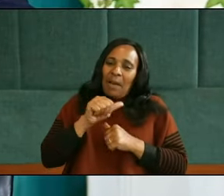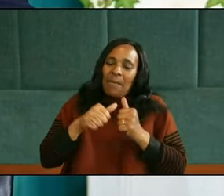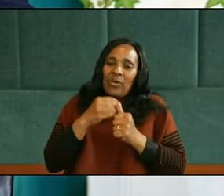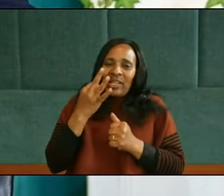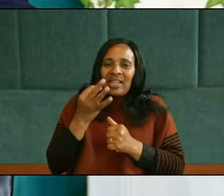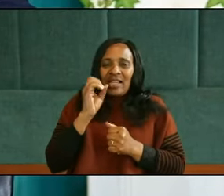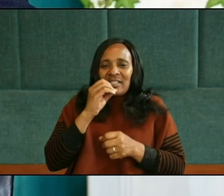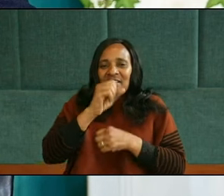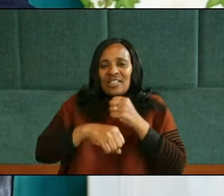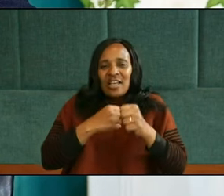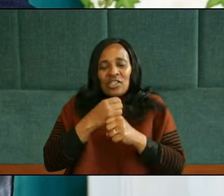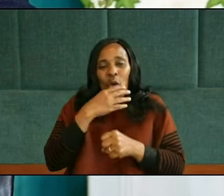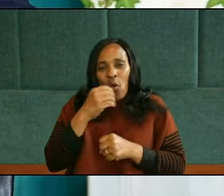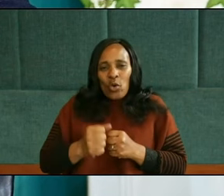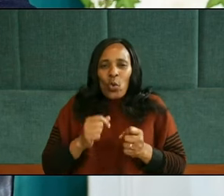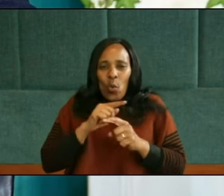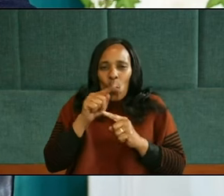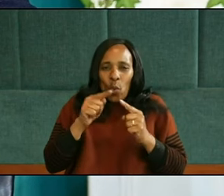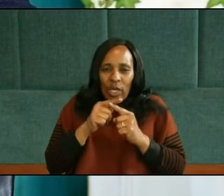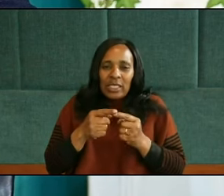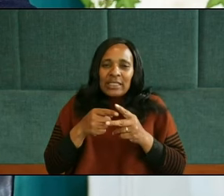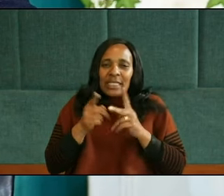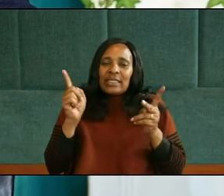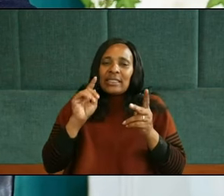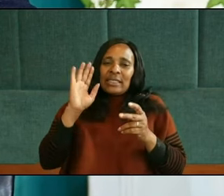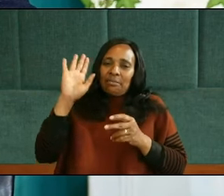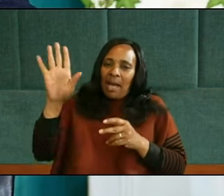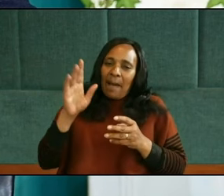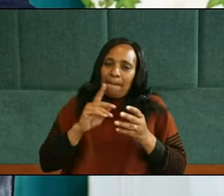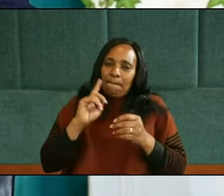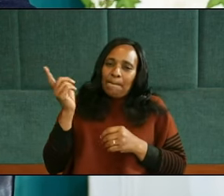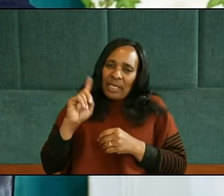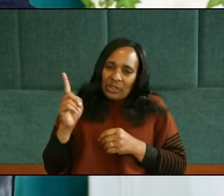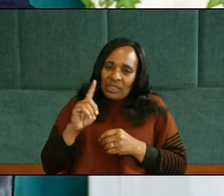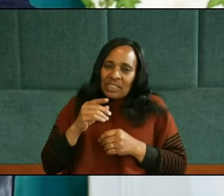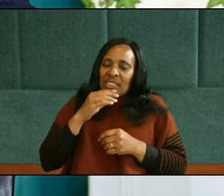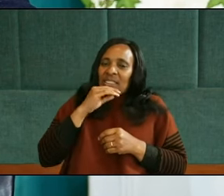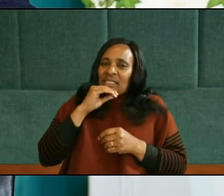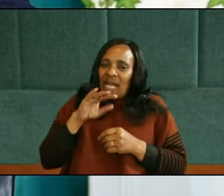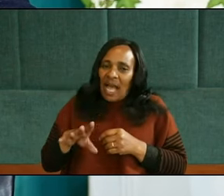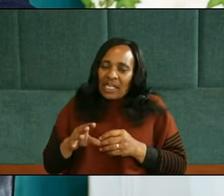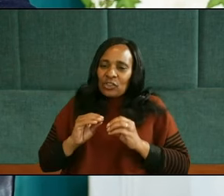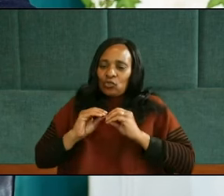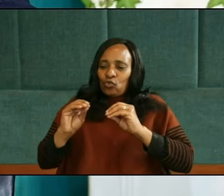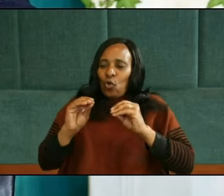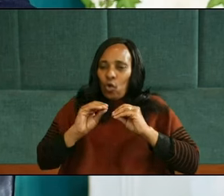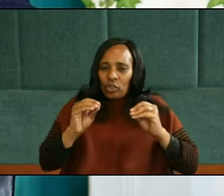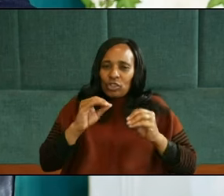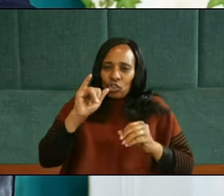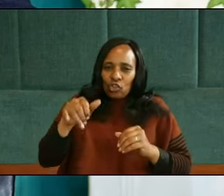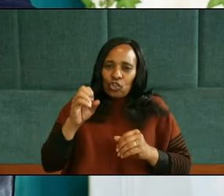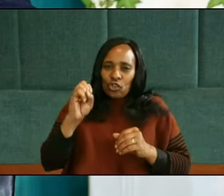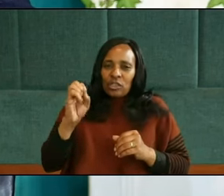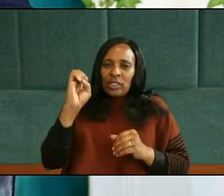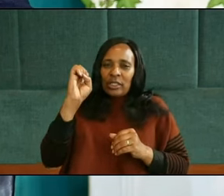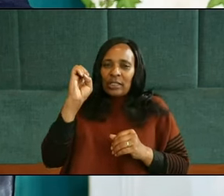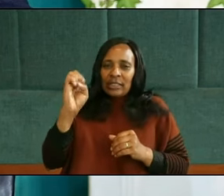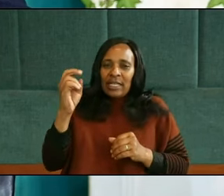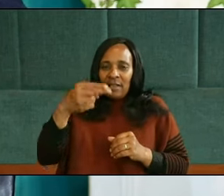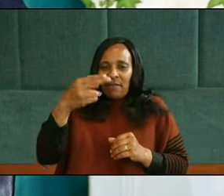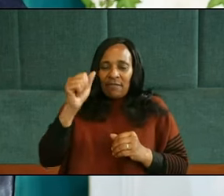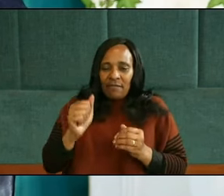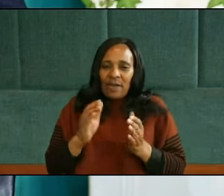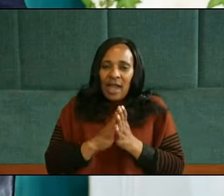30 years old when he began his ministry. He was the son, so it was thought, of Joseph, the son of Heli, the son